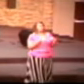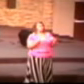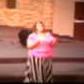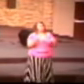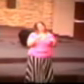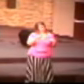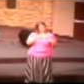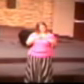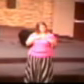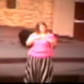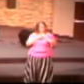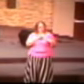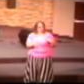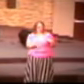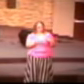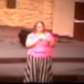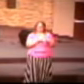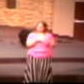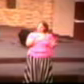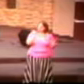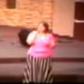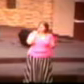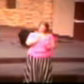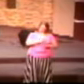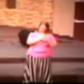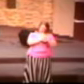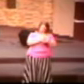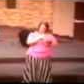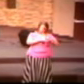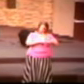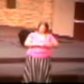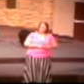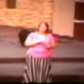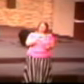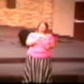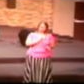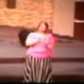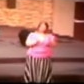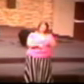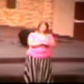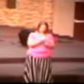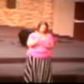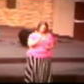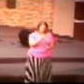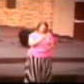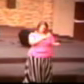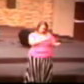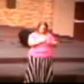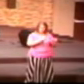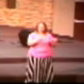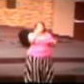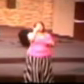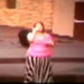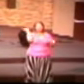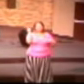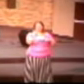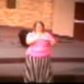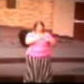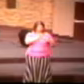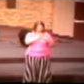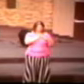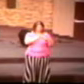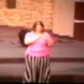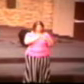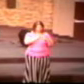I like those songs, but if we're not careful, that vocabulary can translate into our behavior. And we'll forget that the I songs